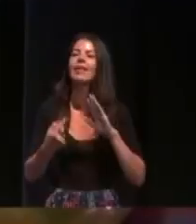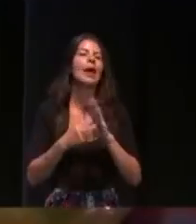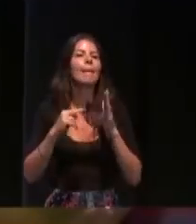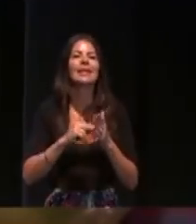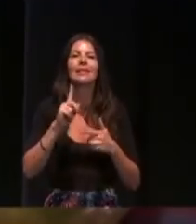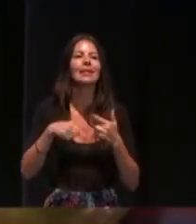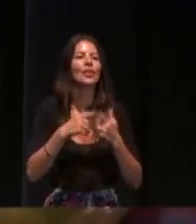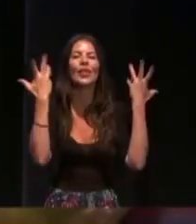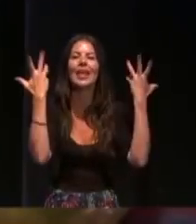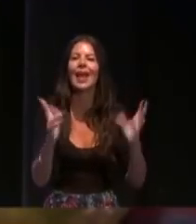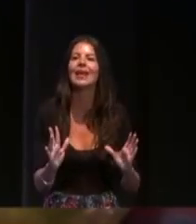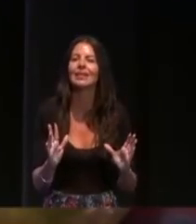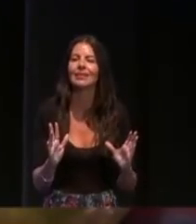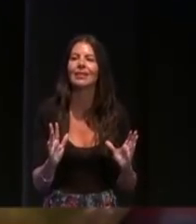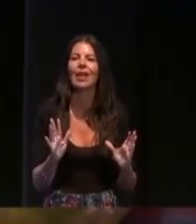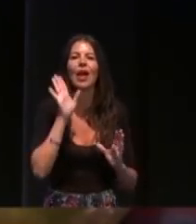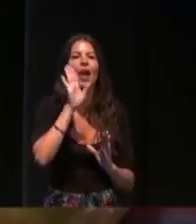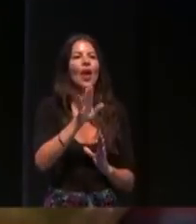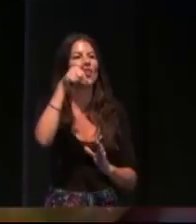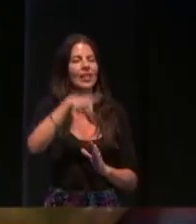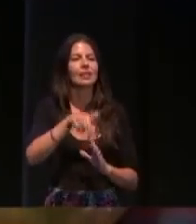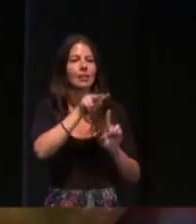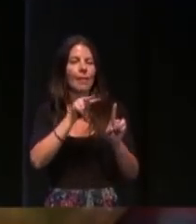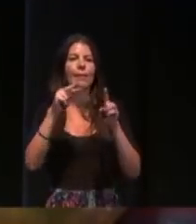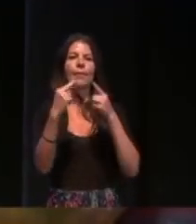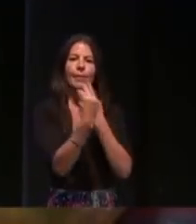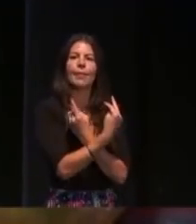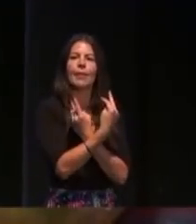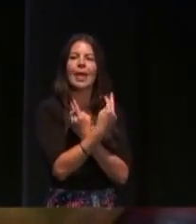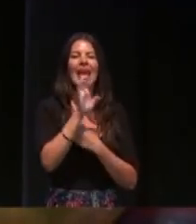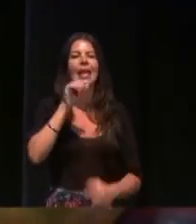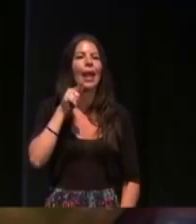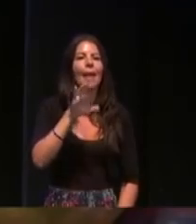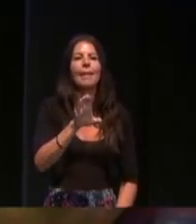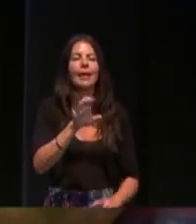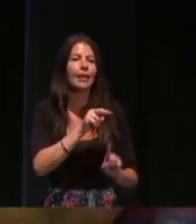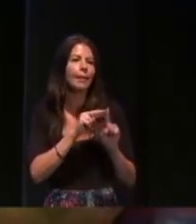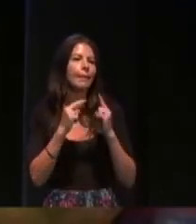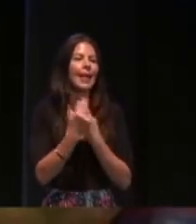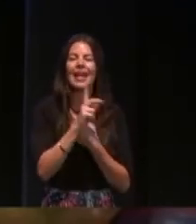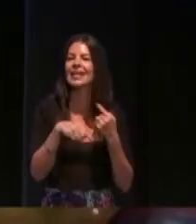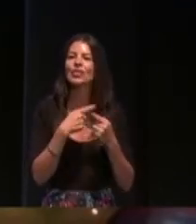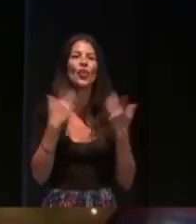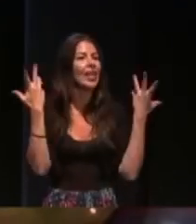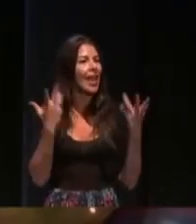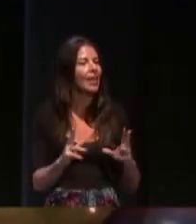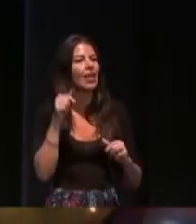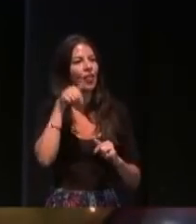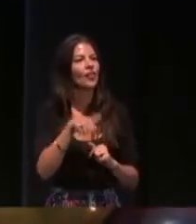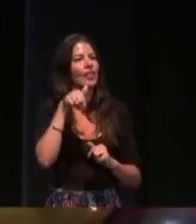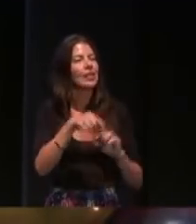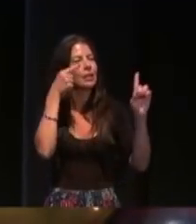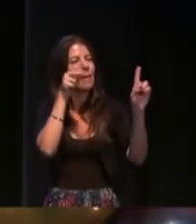unto the end of a present paradigm, an epic, and to the end of the present